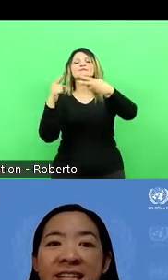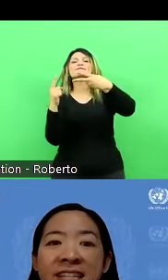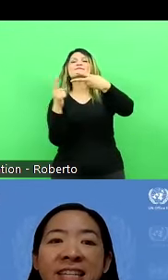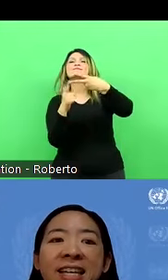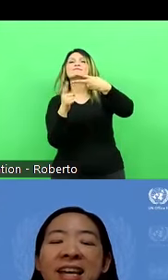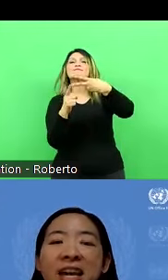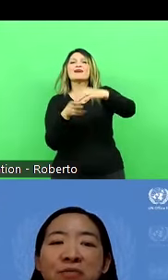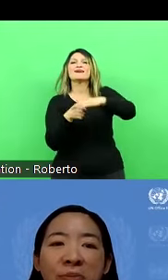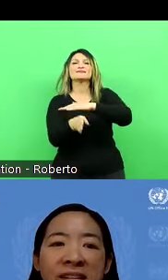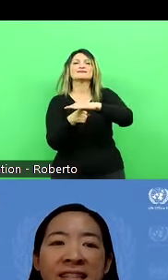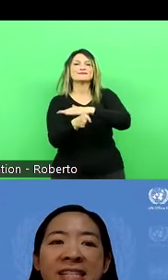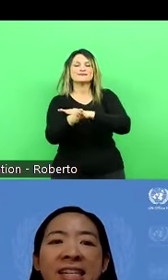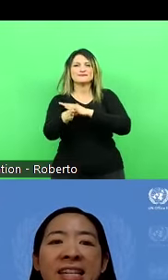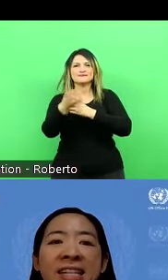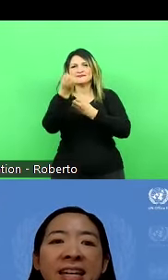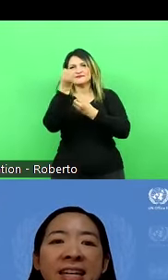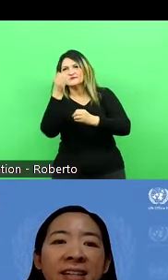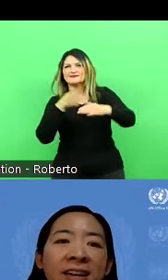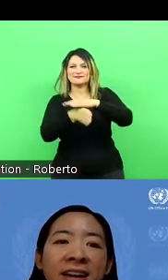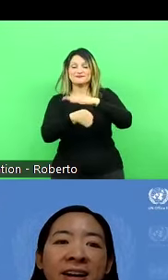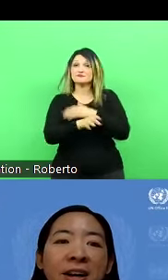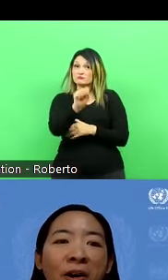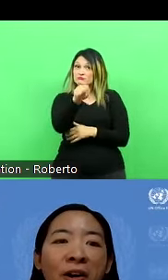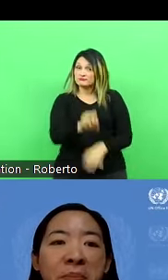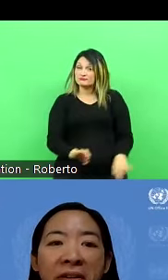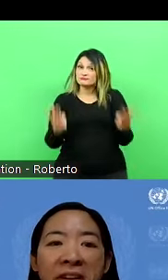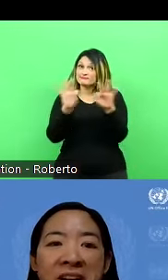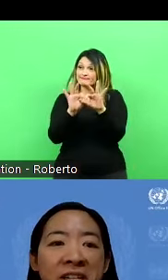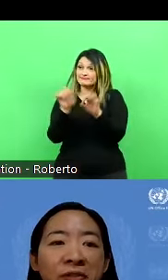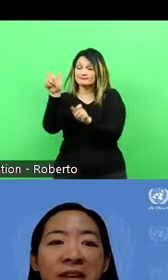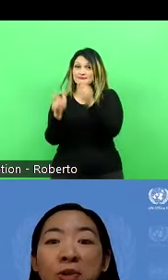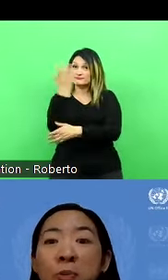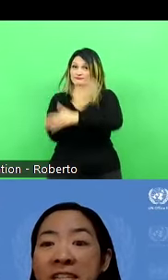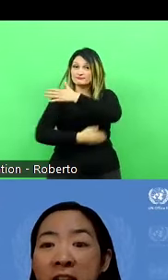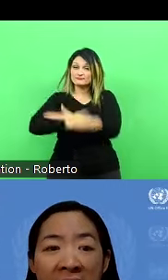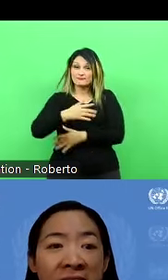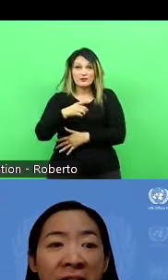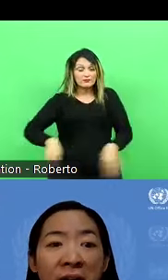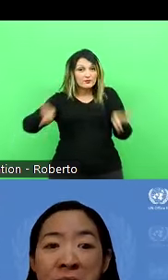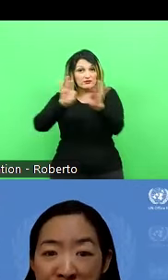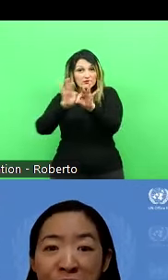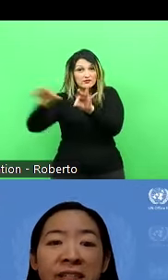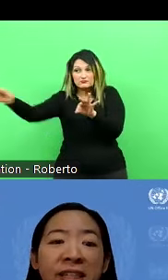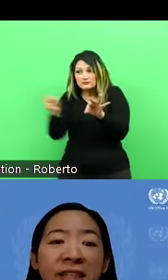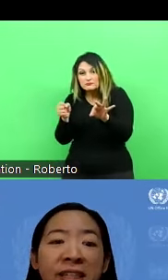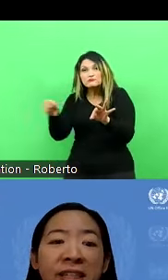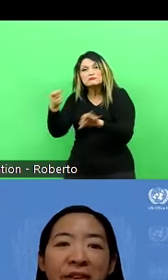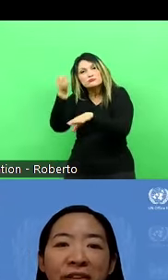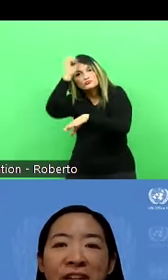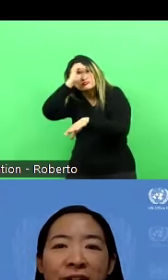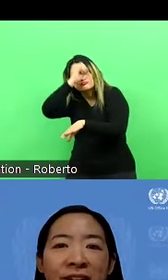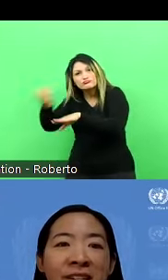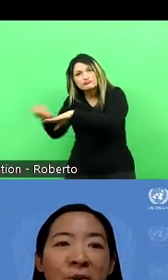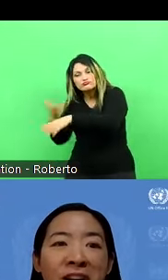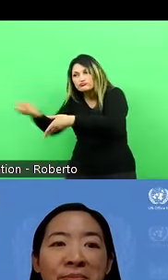the dignity, can represent the needs, and all the barriers for them to participate are removed.